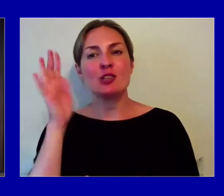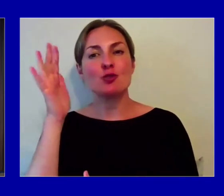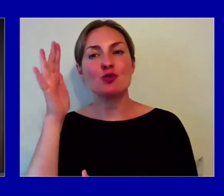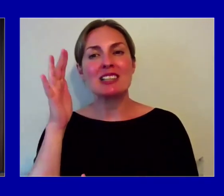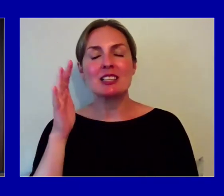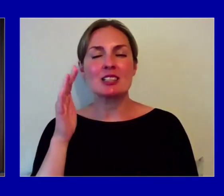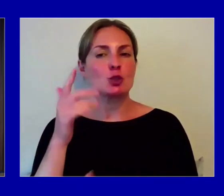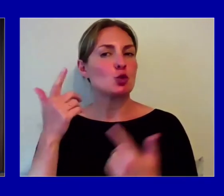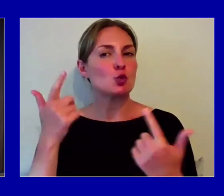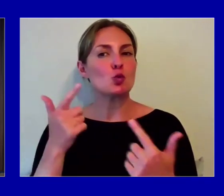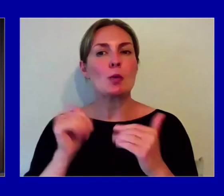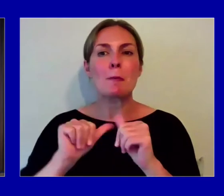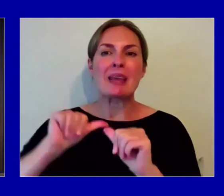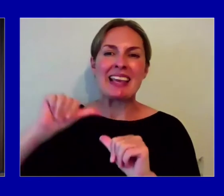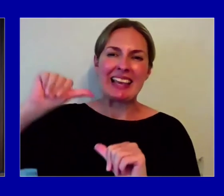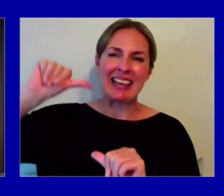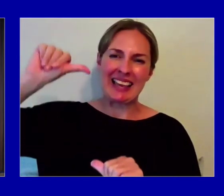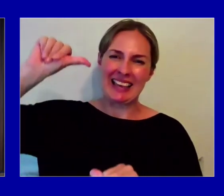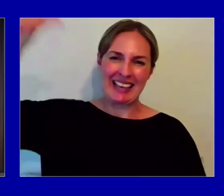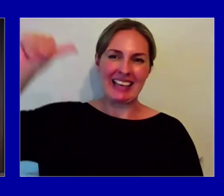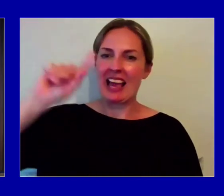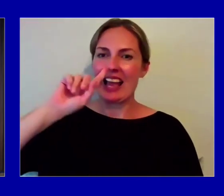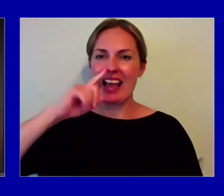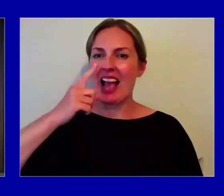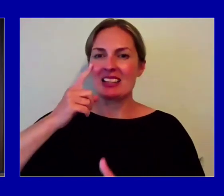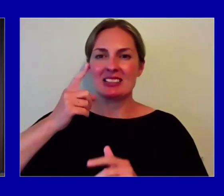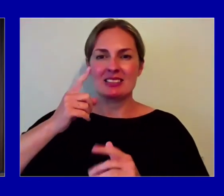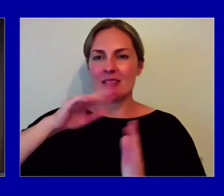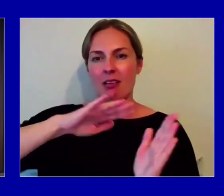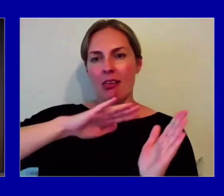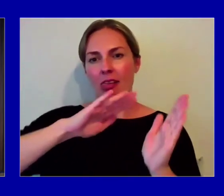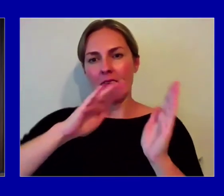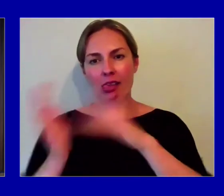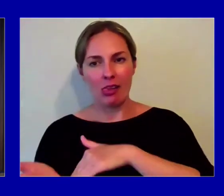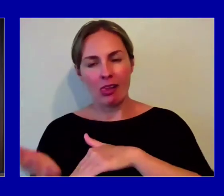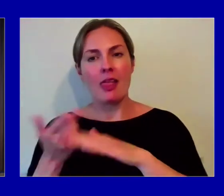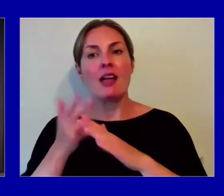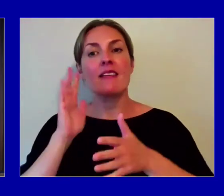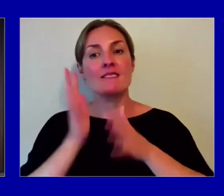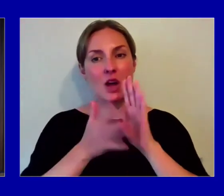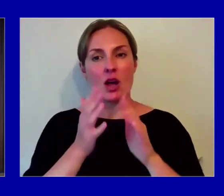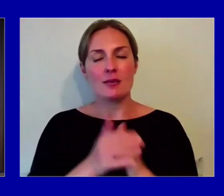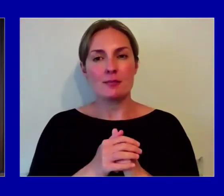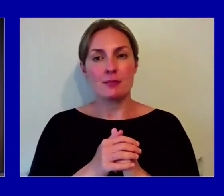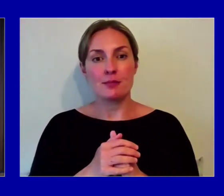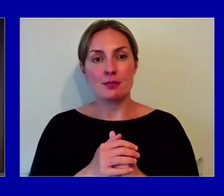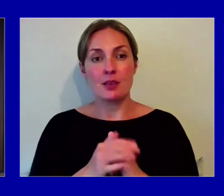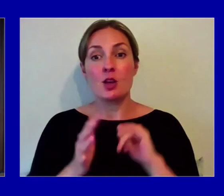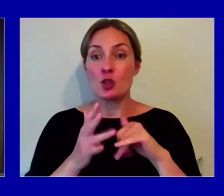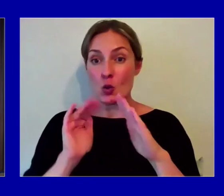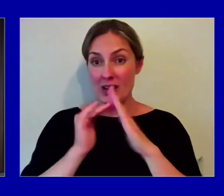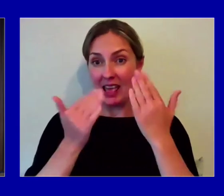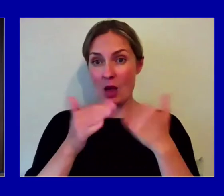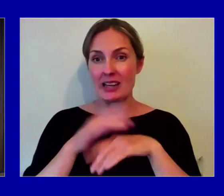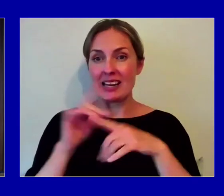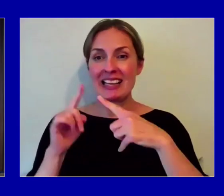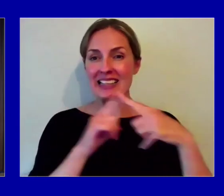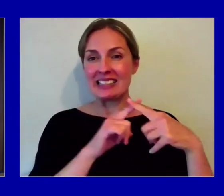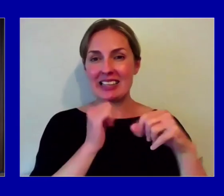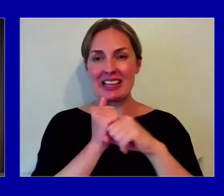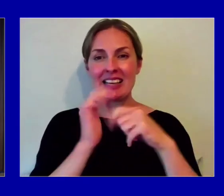happening now, um, going along all the roadsides and, uh, in, East Gippsland, they are